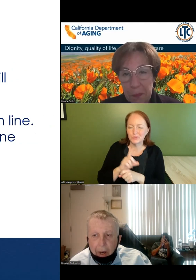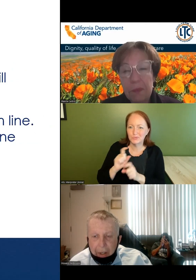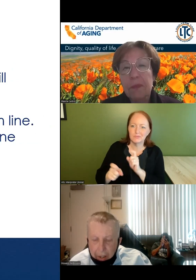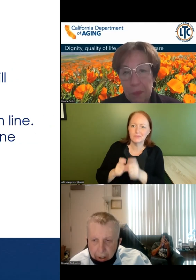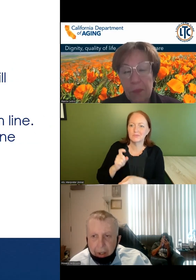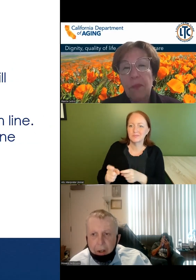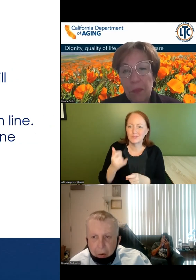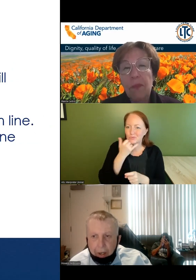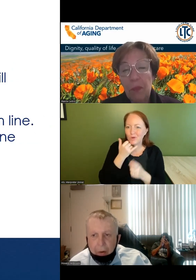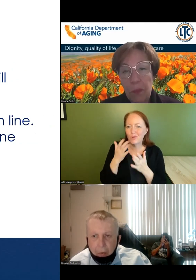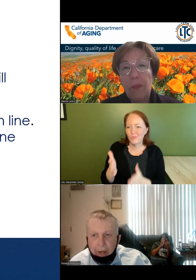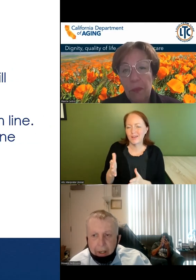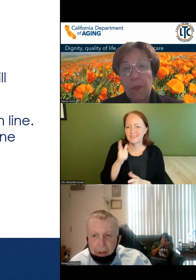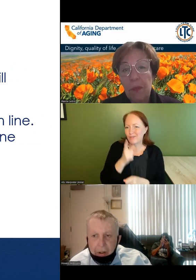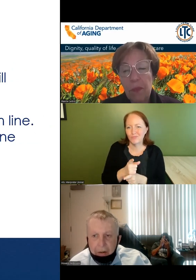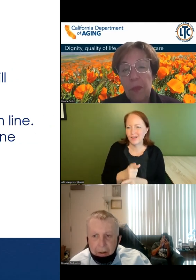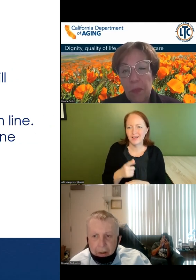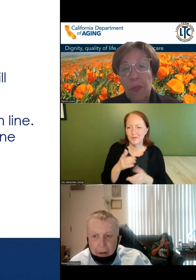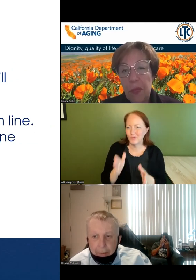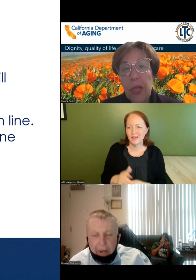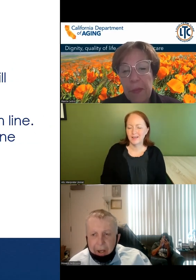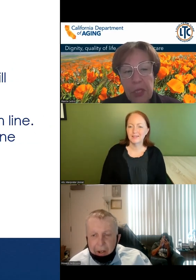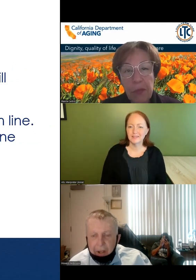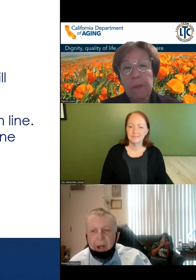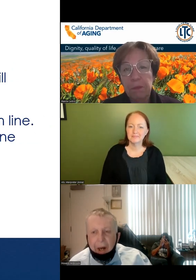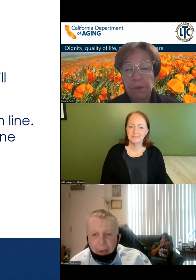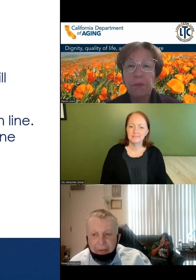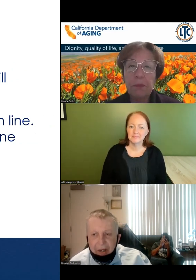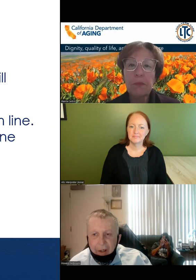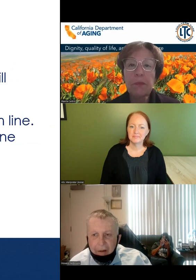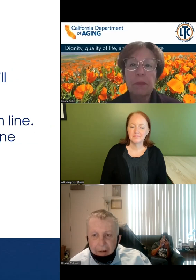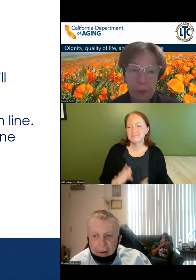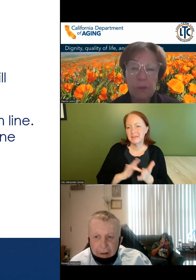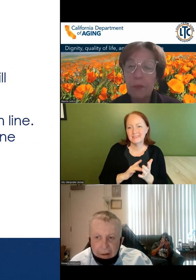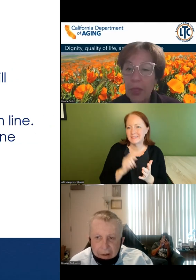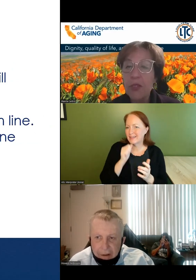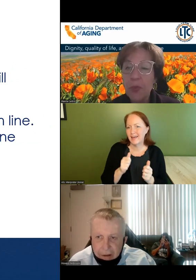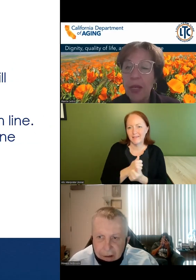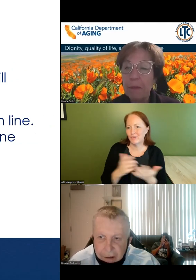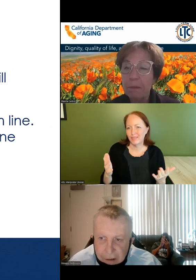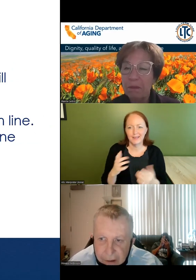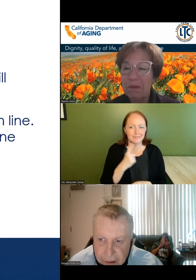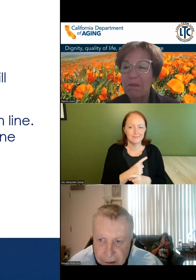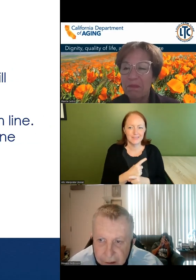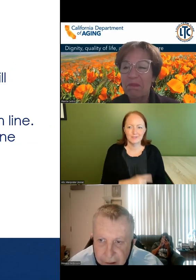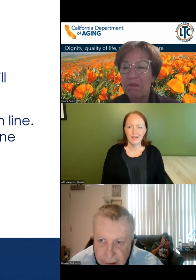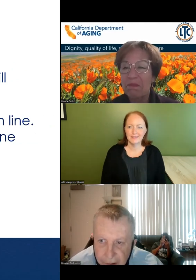wrong way, in incorrect ways. Medication is not everything. That's right.